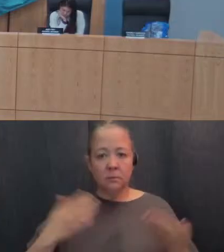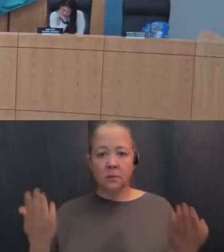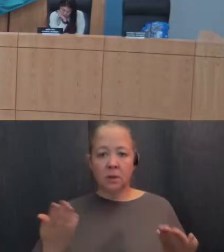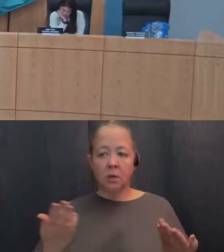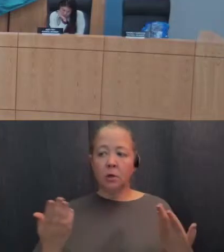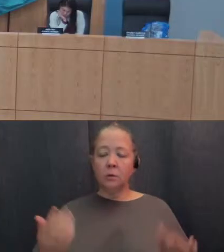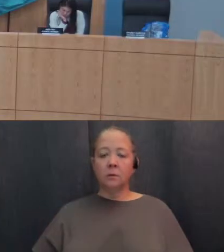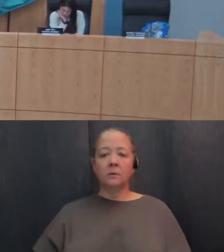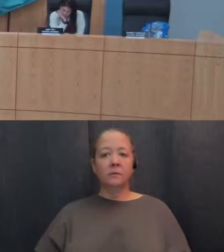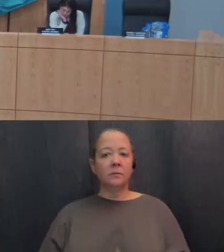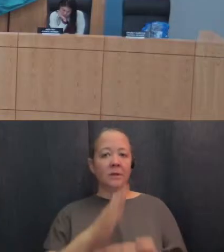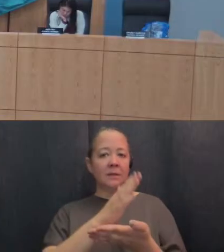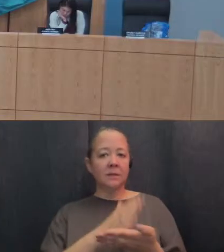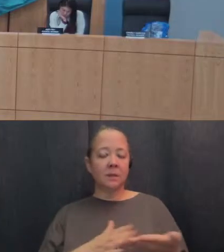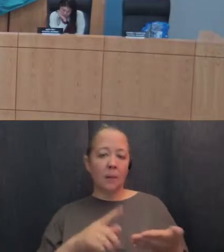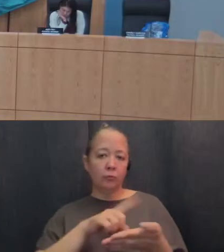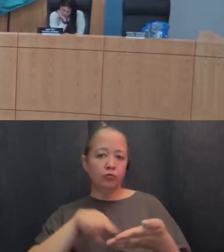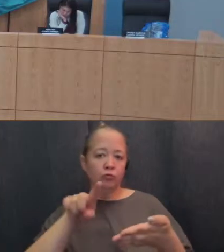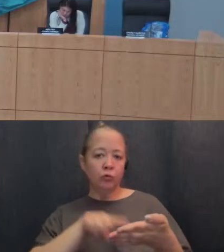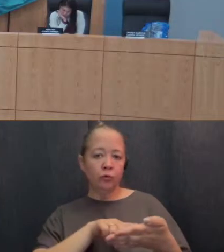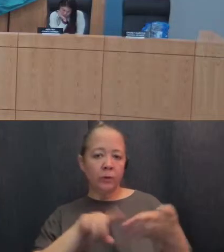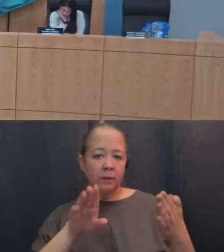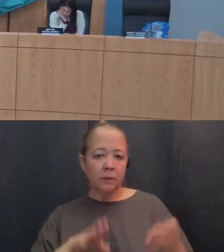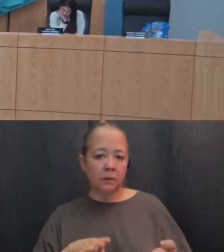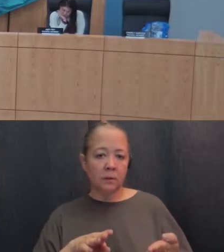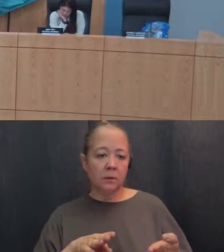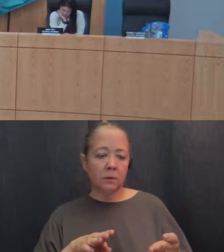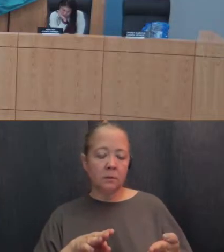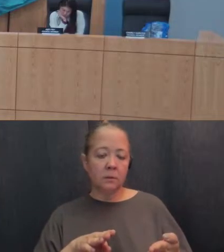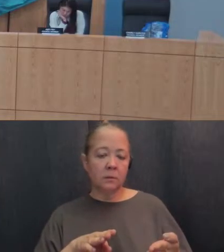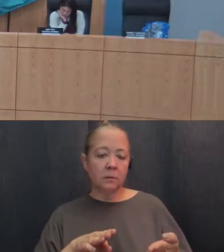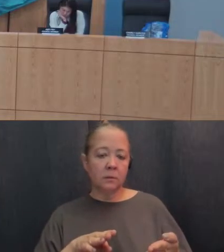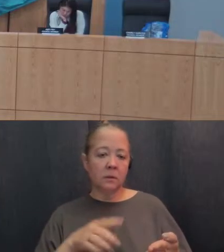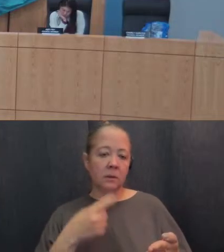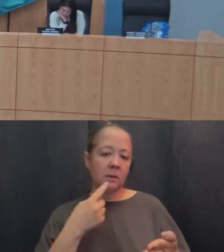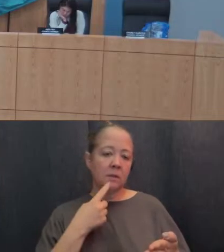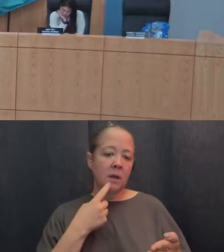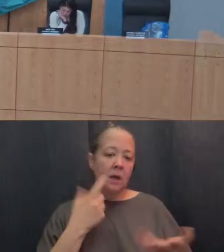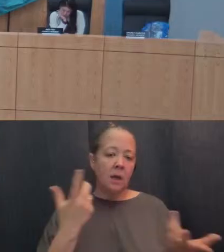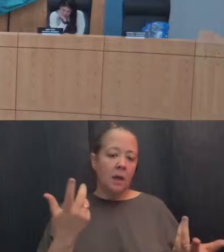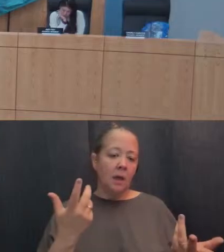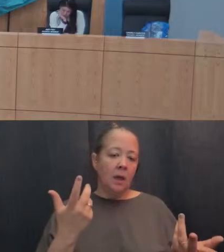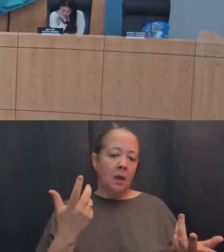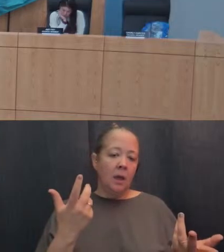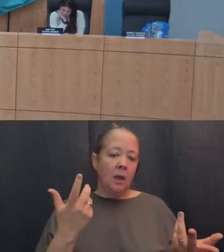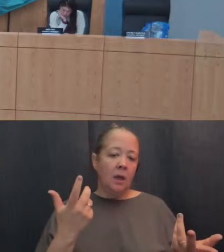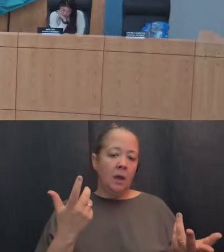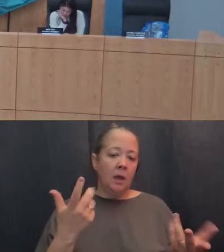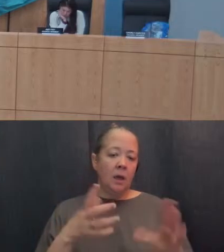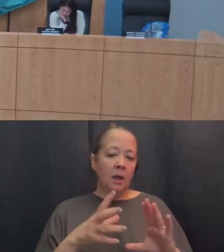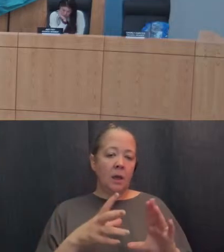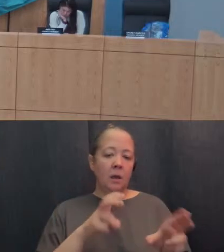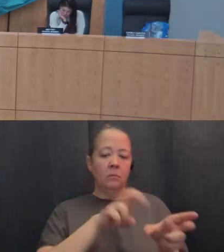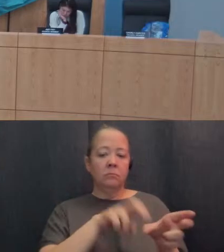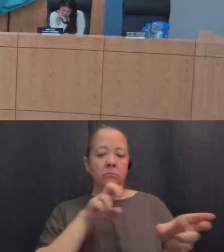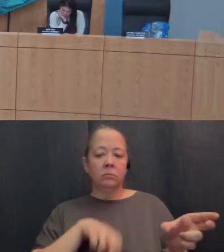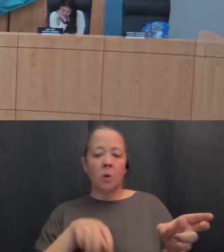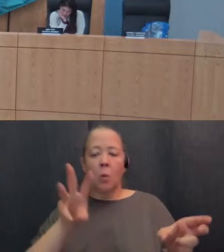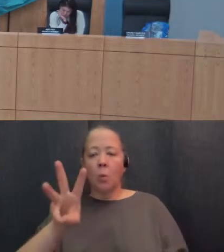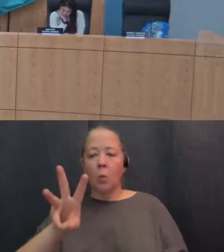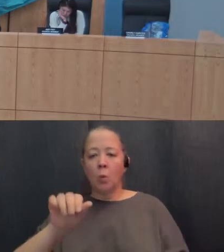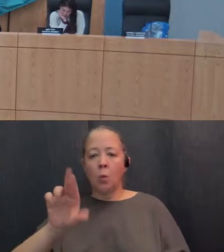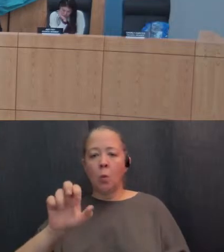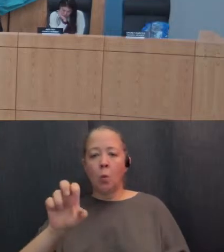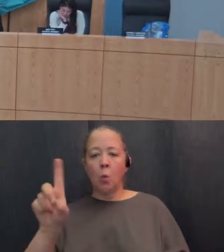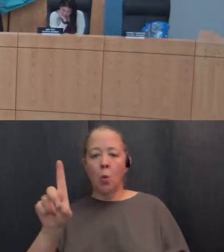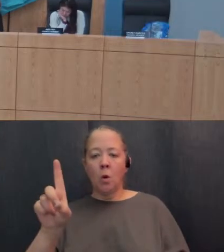Some critics brought out my Ward 1 day, and it was a projected budget of over